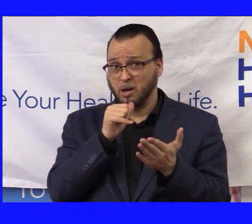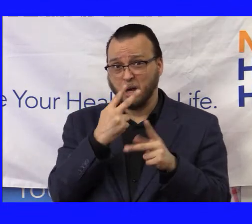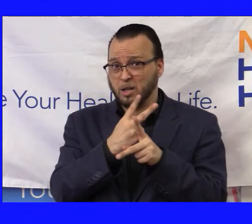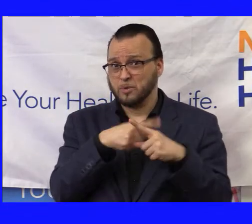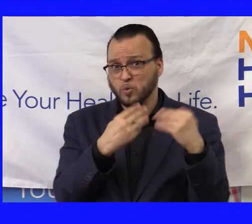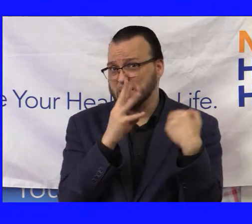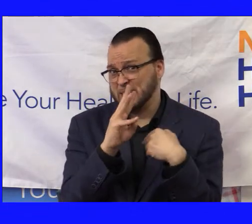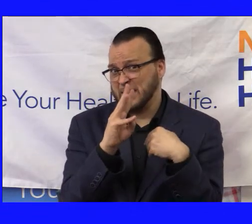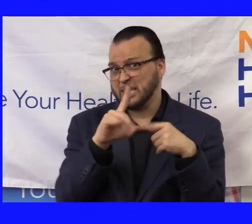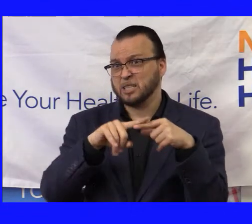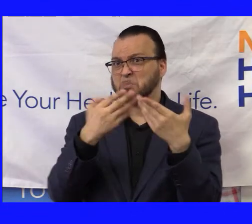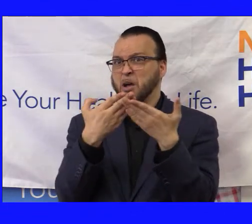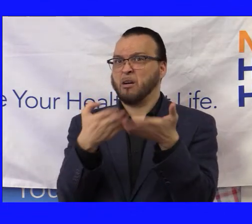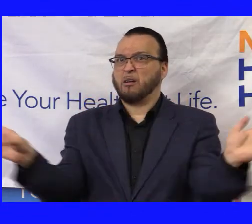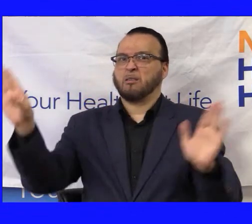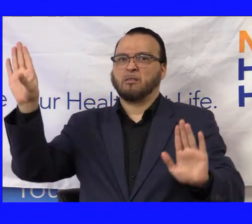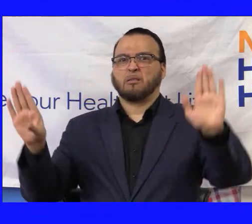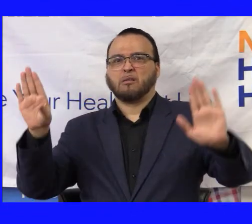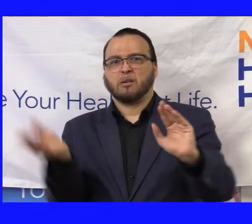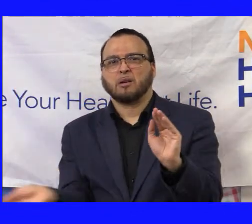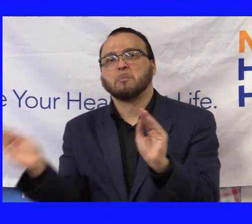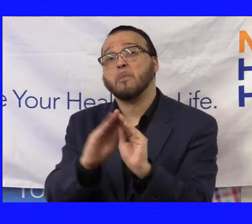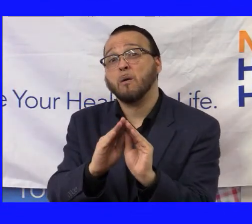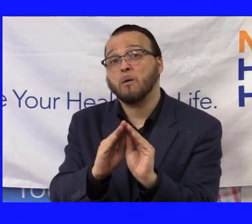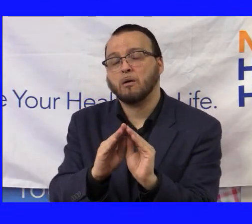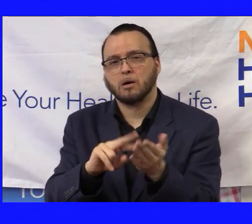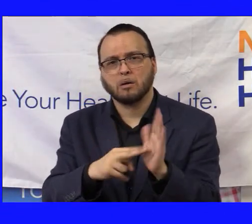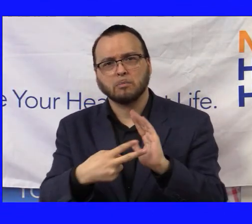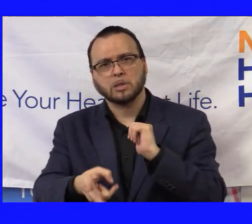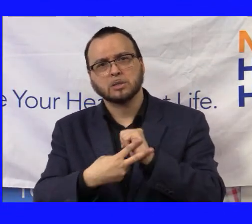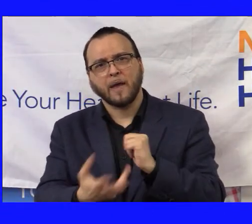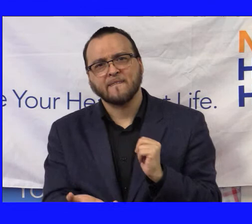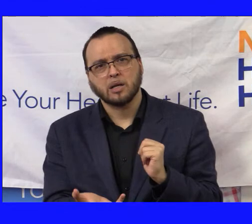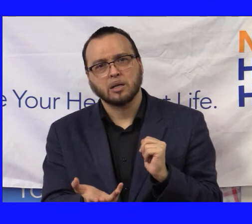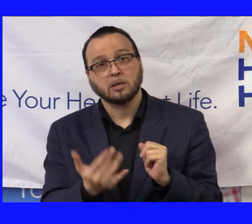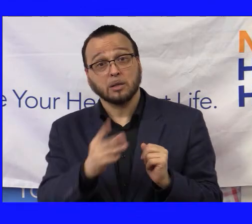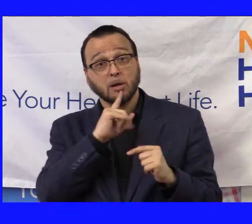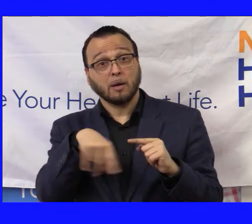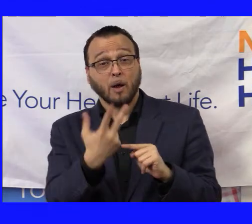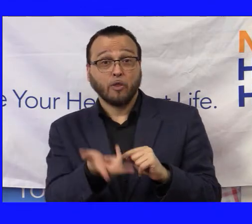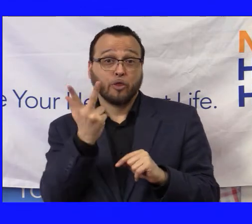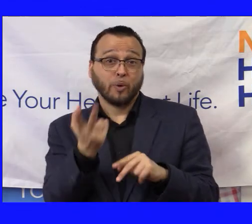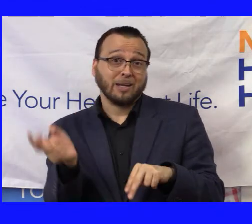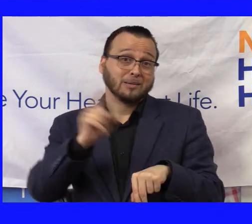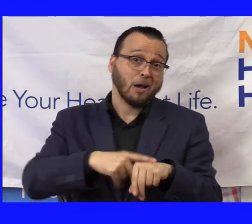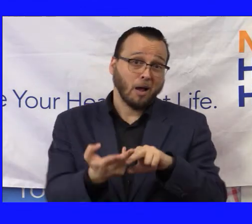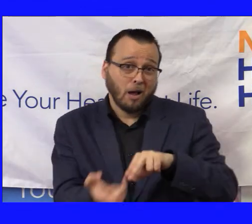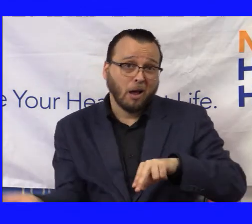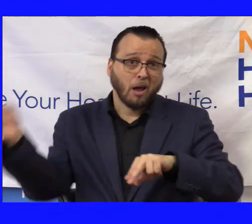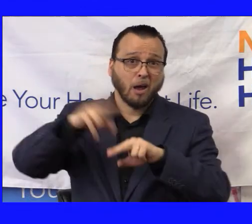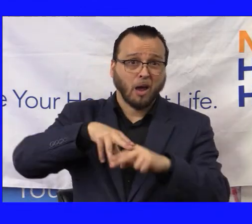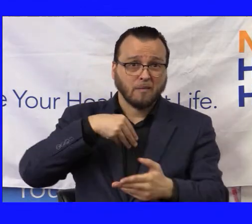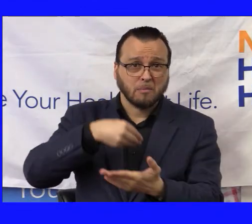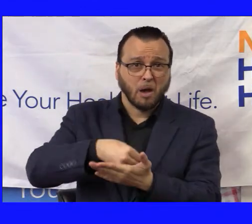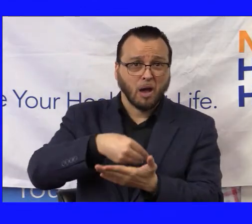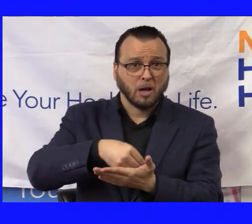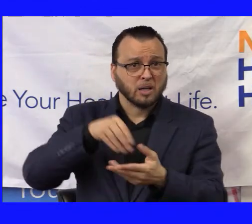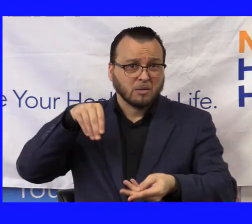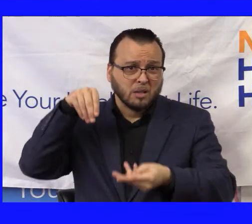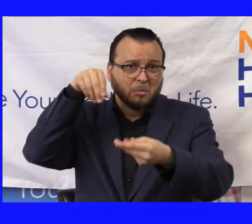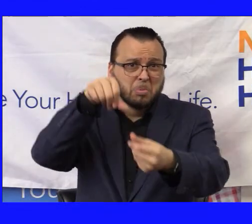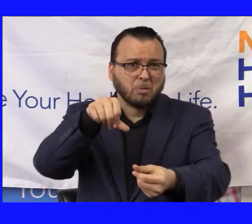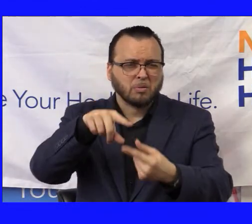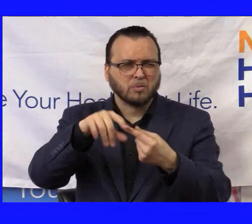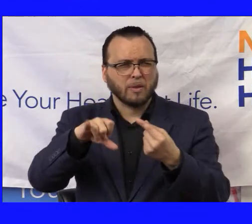be savings, because now we are talking about 3 times as much money will be put into those contracts. So